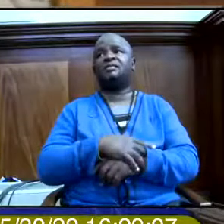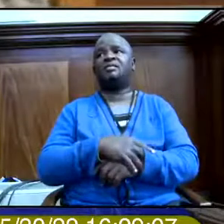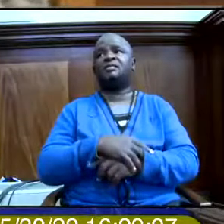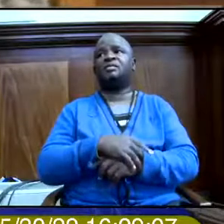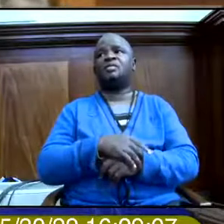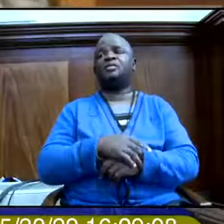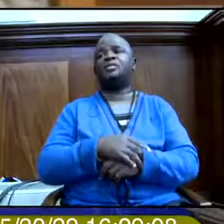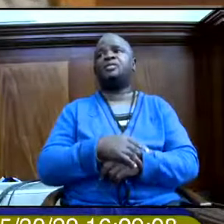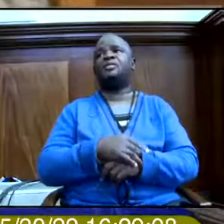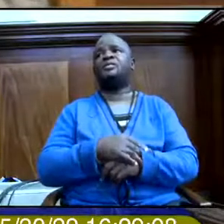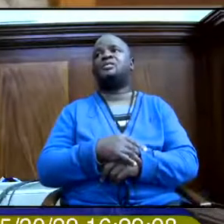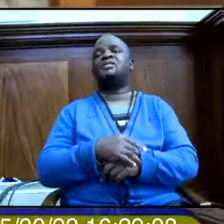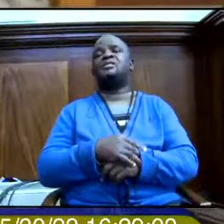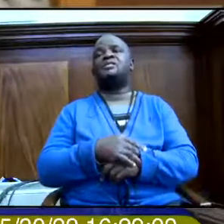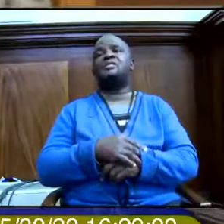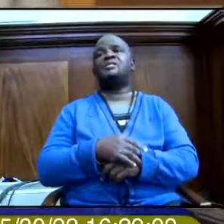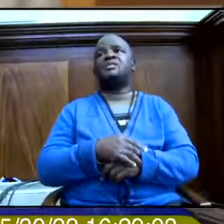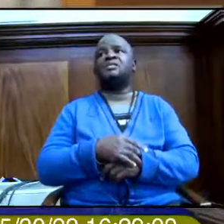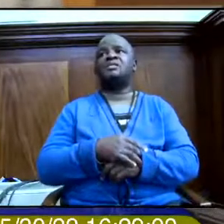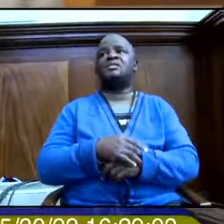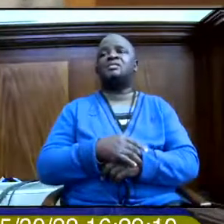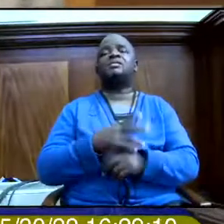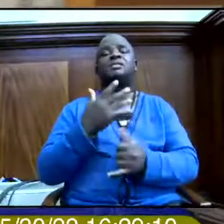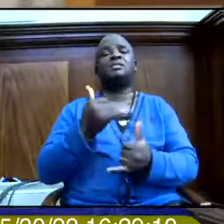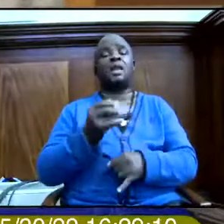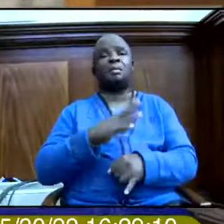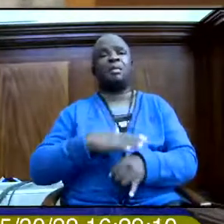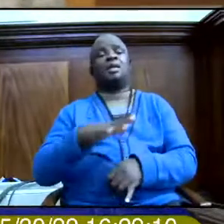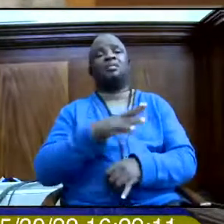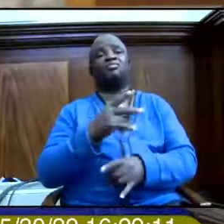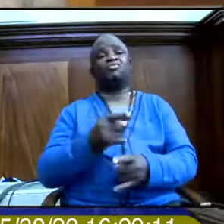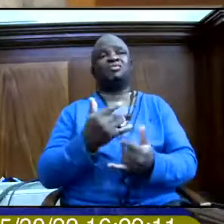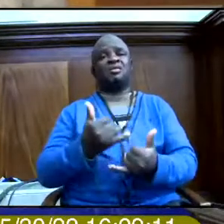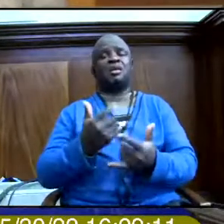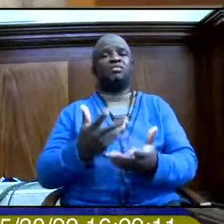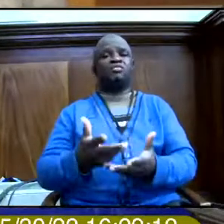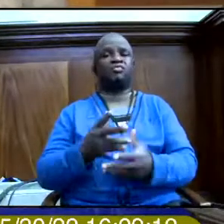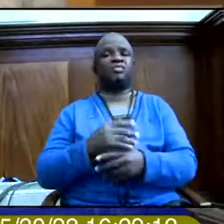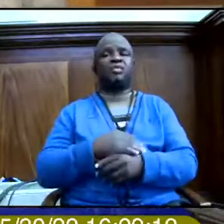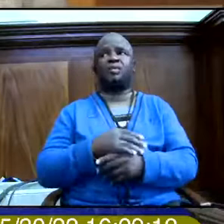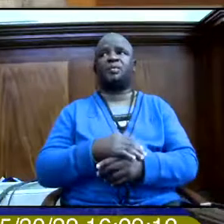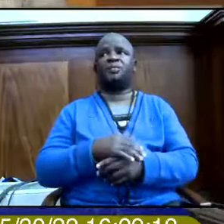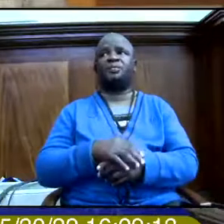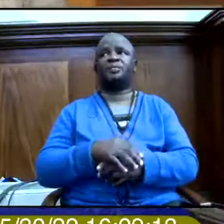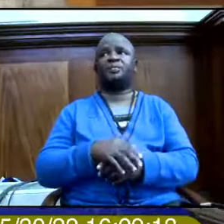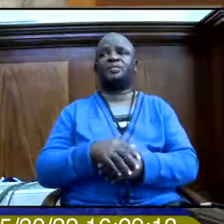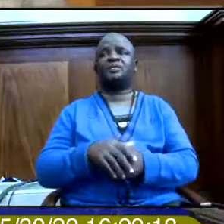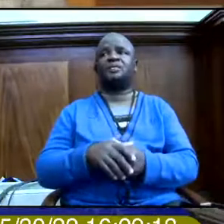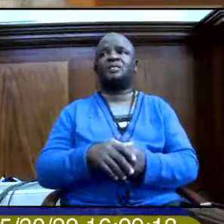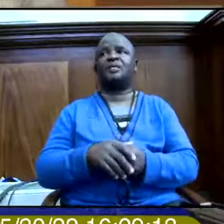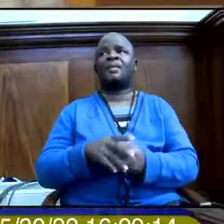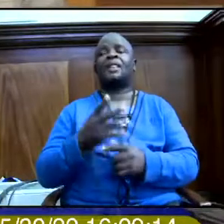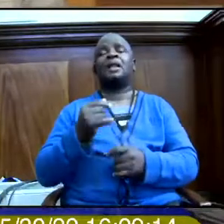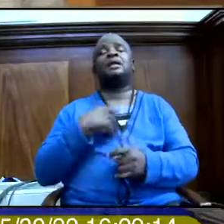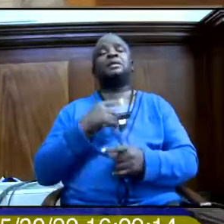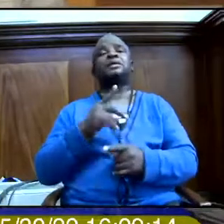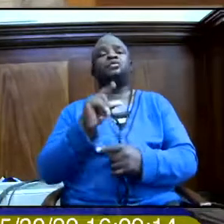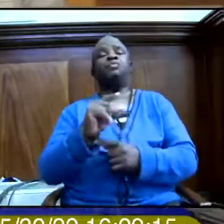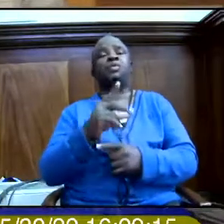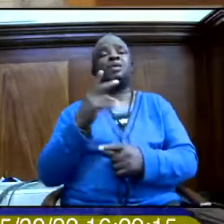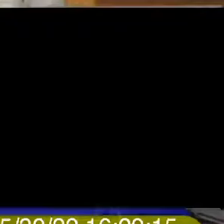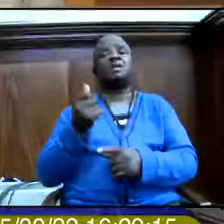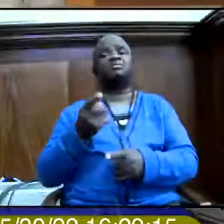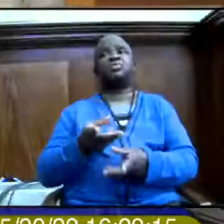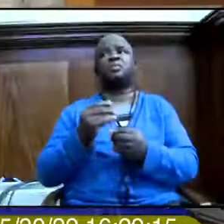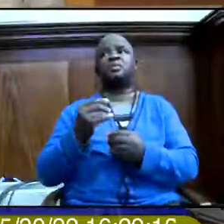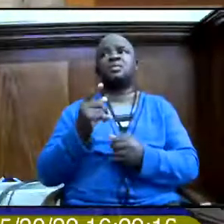that is the state that we are leaving under a madam speaker as workers with the little money that we get